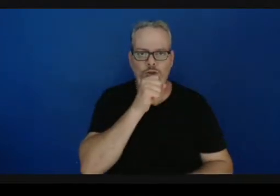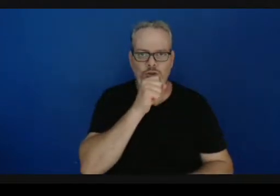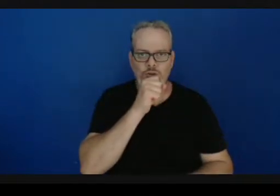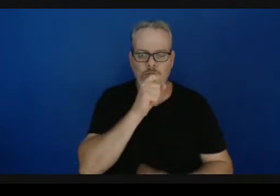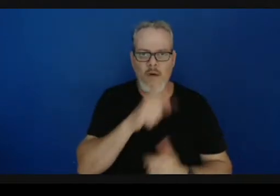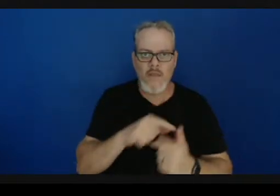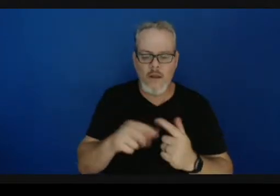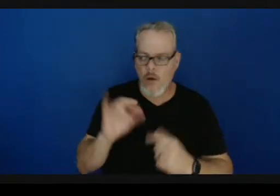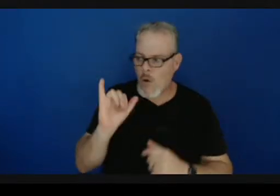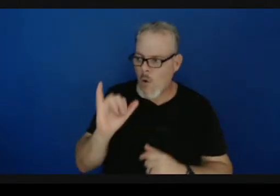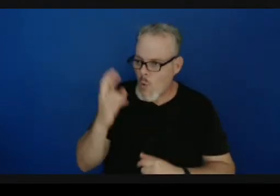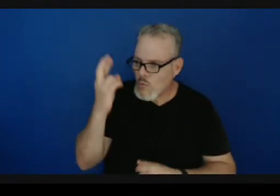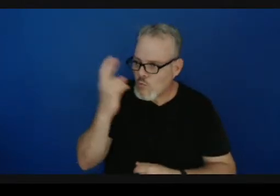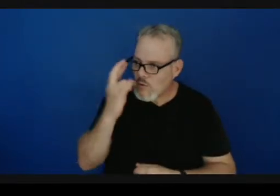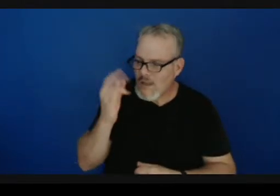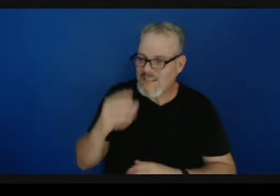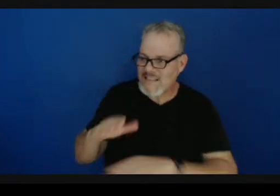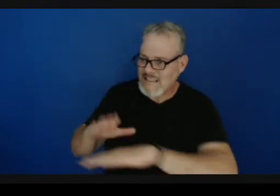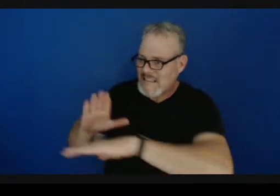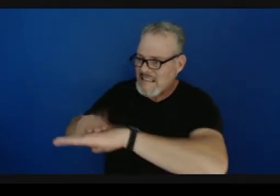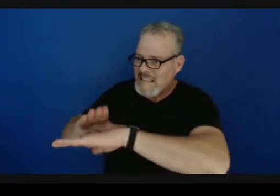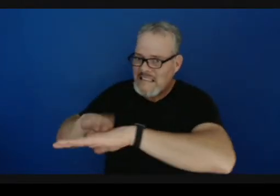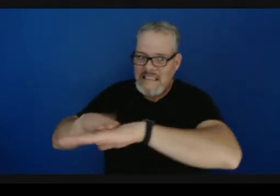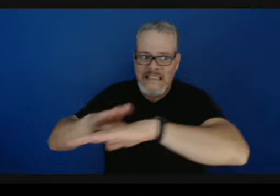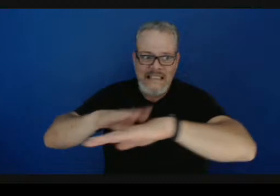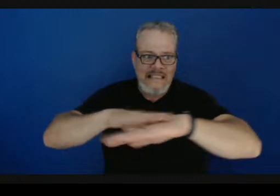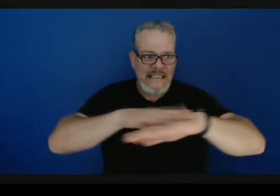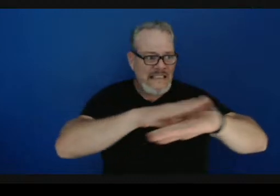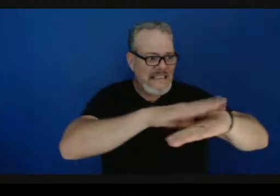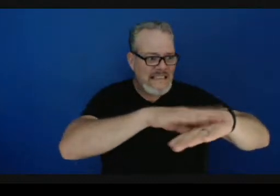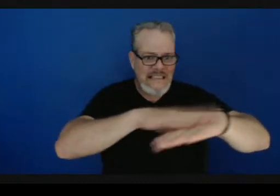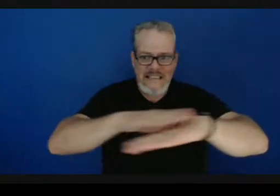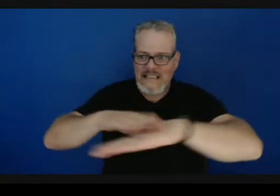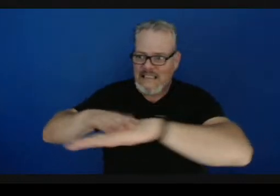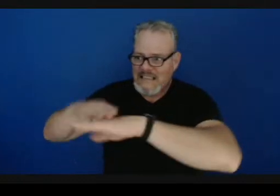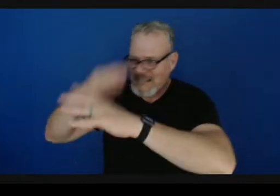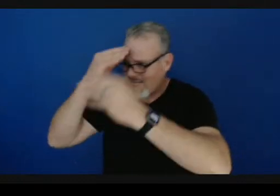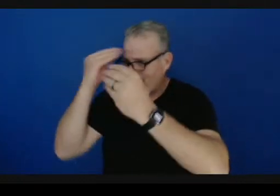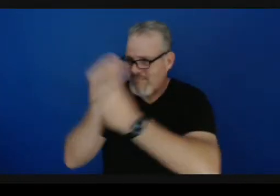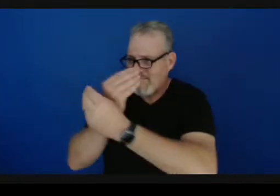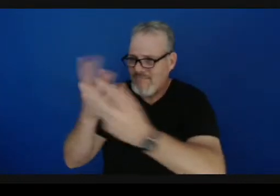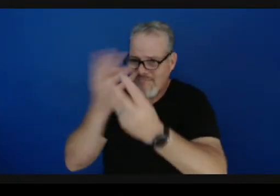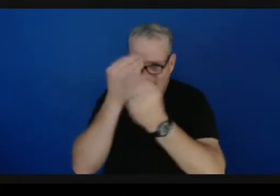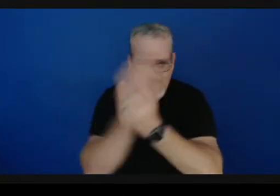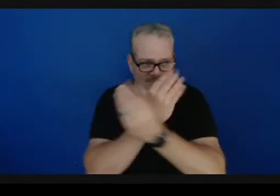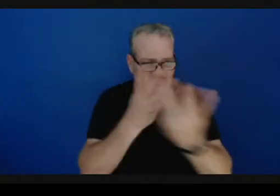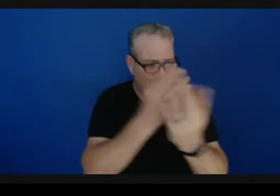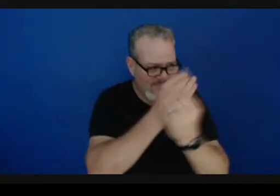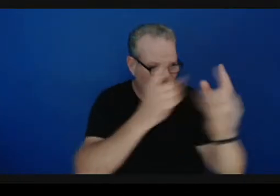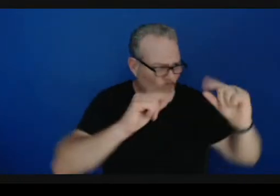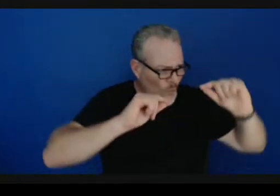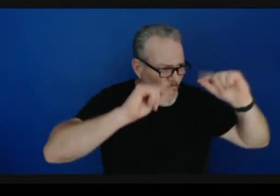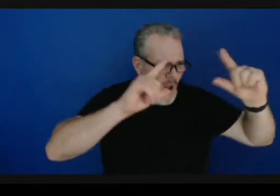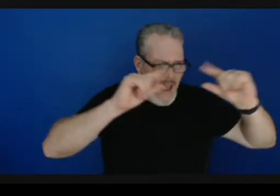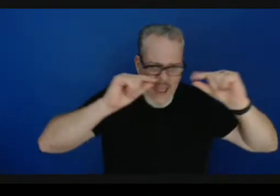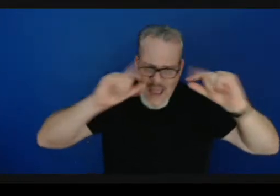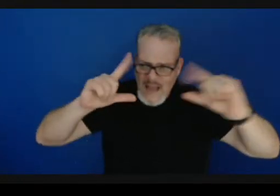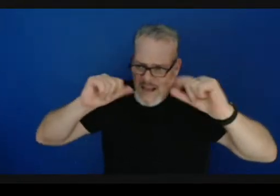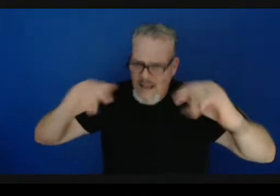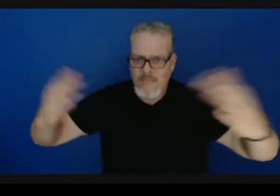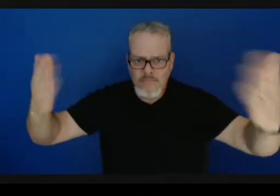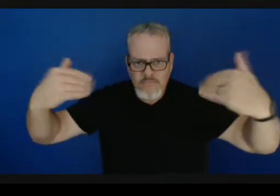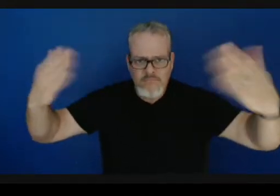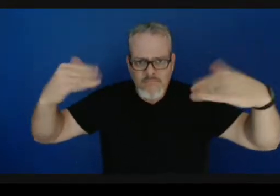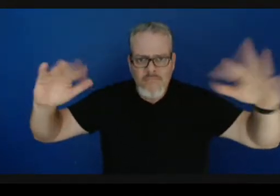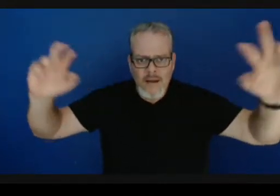on getting stuff out and getting everybody woken up, essentially, to come back in. And it was the